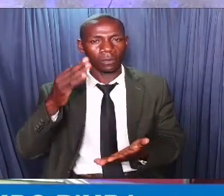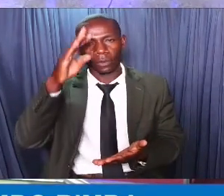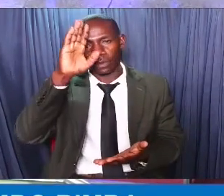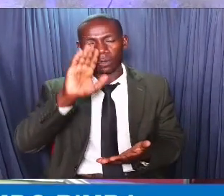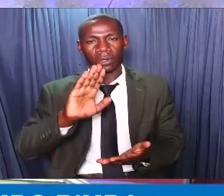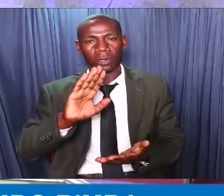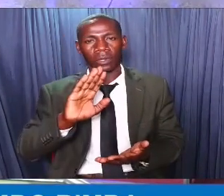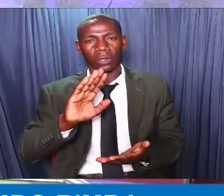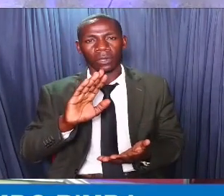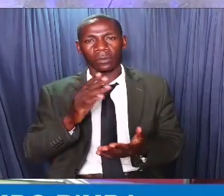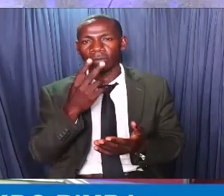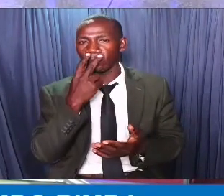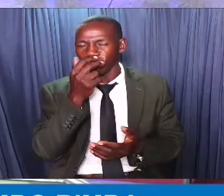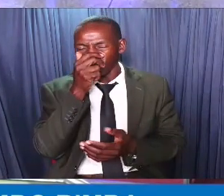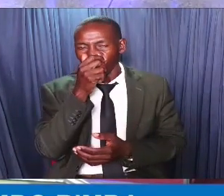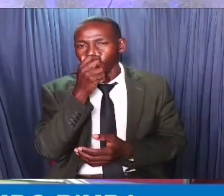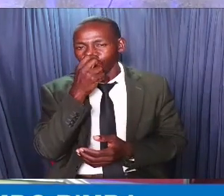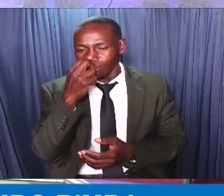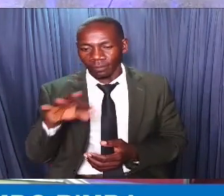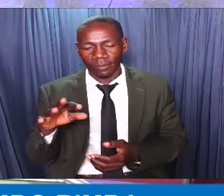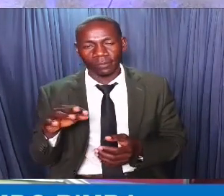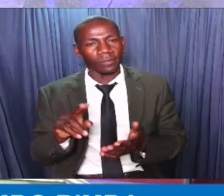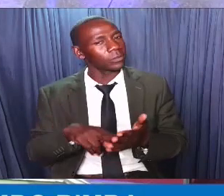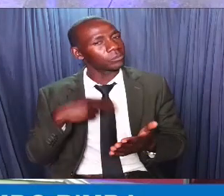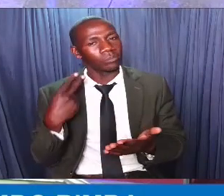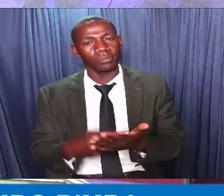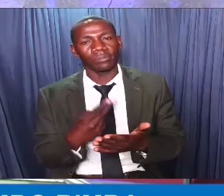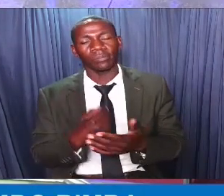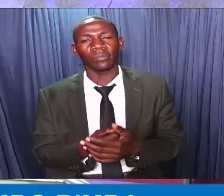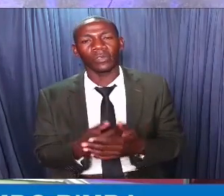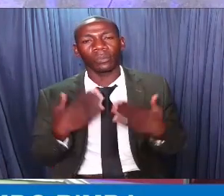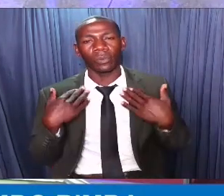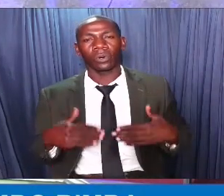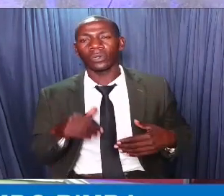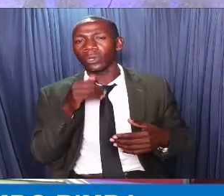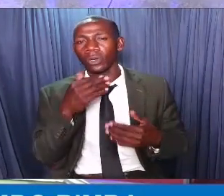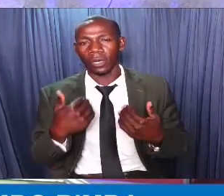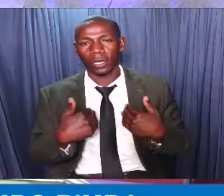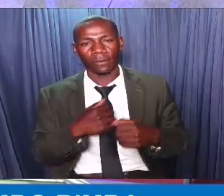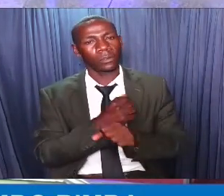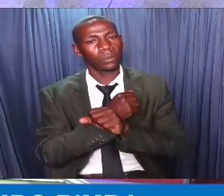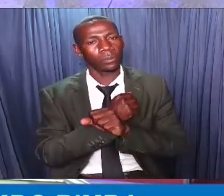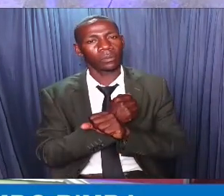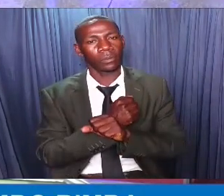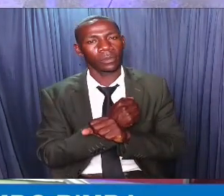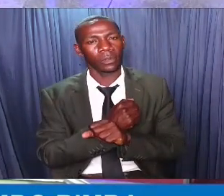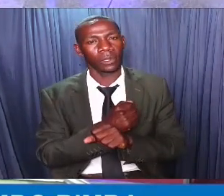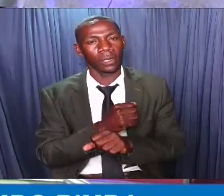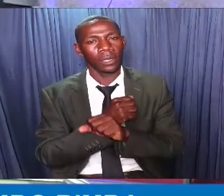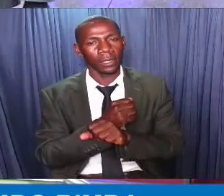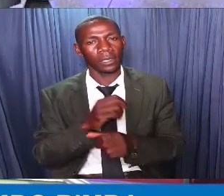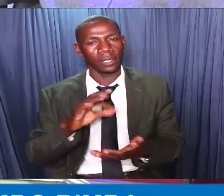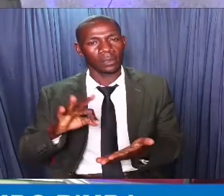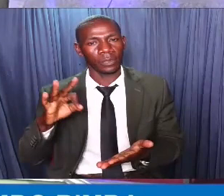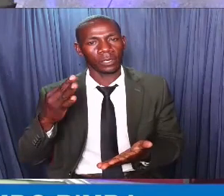God. Ndio homa likija chini, when it comes, the fever comes beating you down. Mwili hauna kinga. No defense in your body. Na kinga ni roho wa Mungu. And